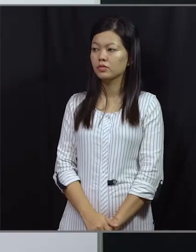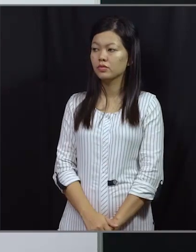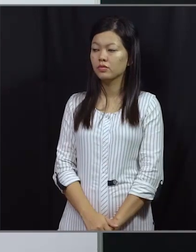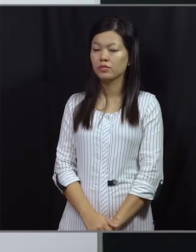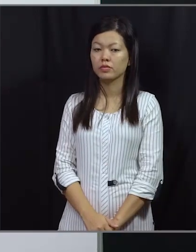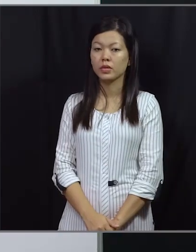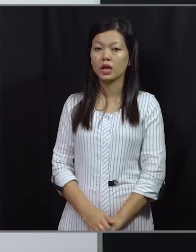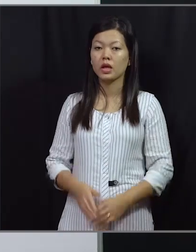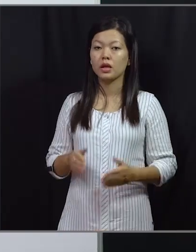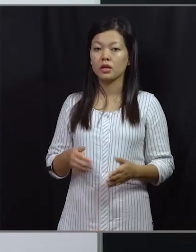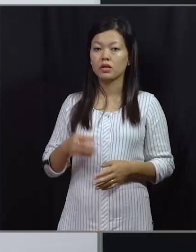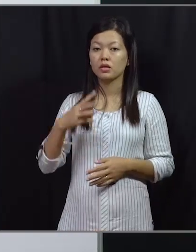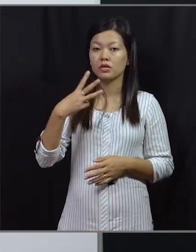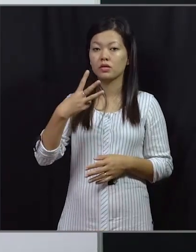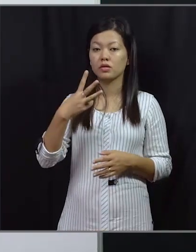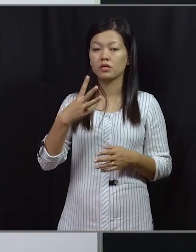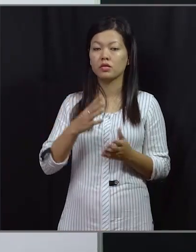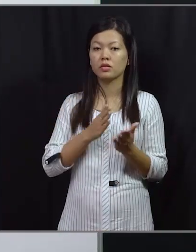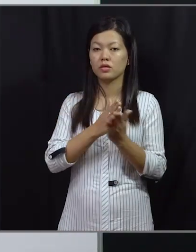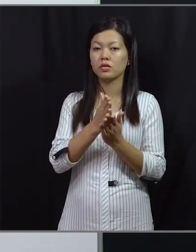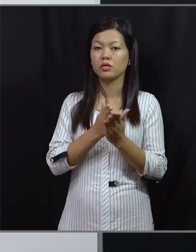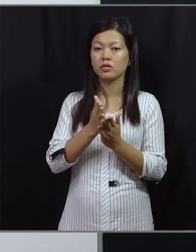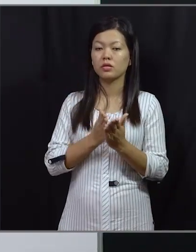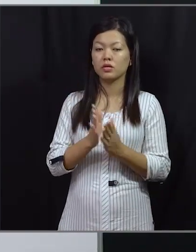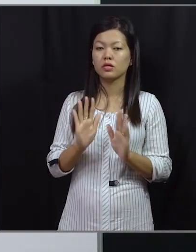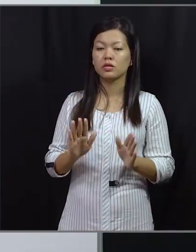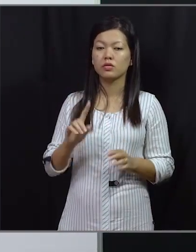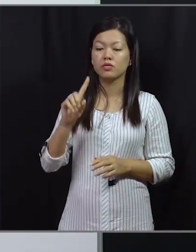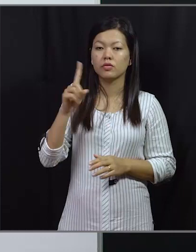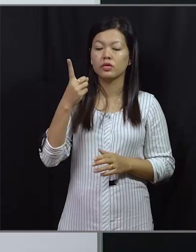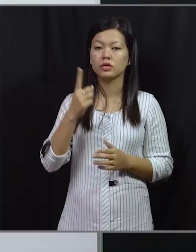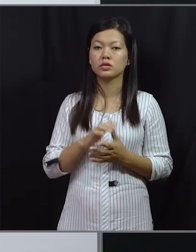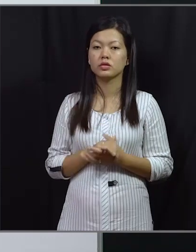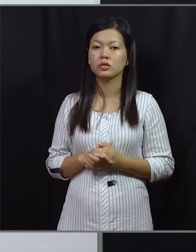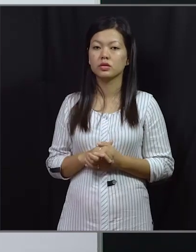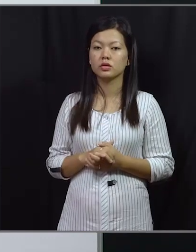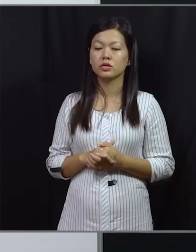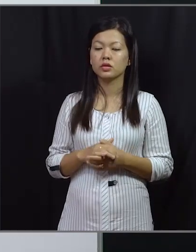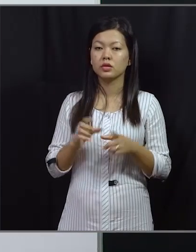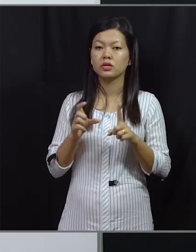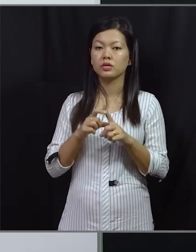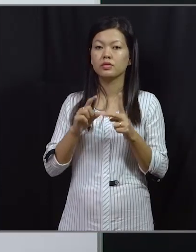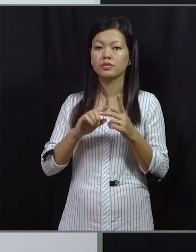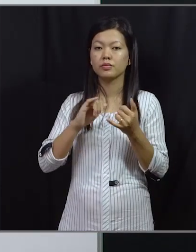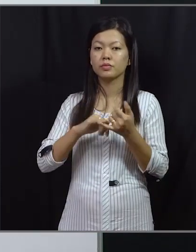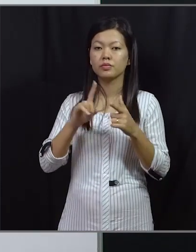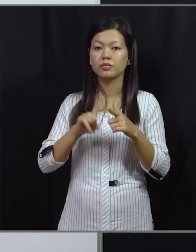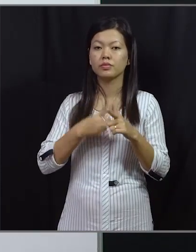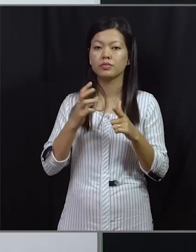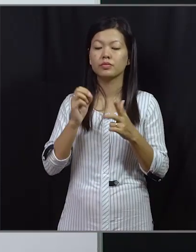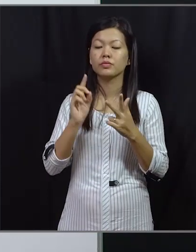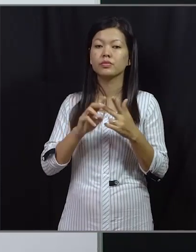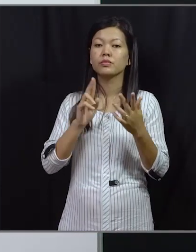And we have three more cases. The first one is disjoint sets.